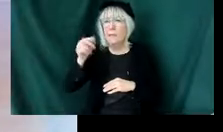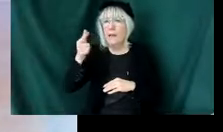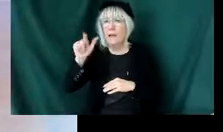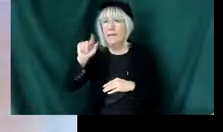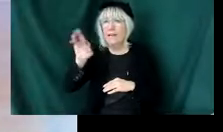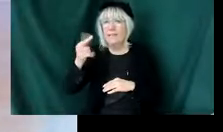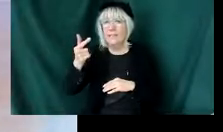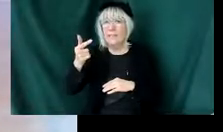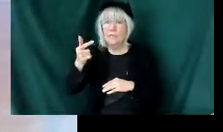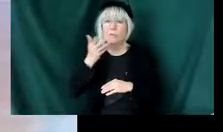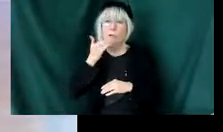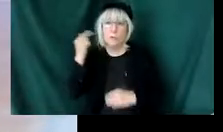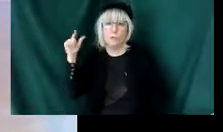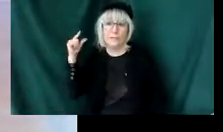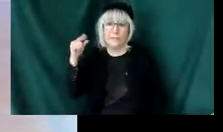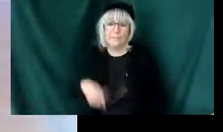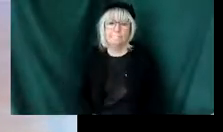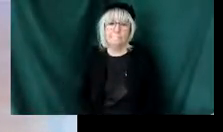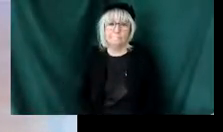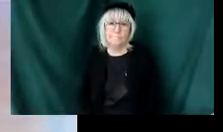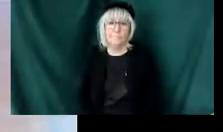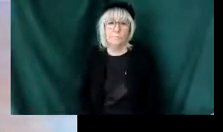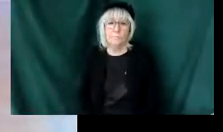Of course, I could do that with blue too, right?